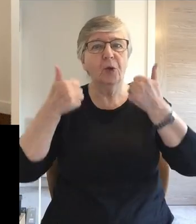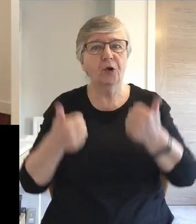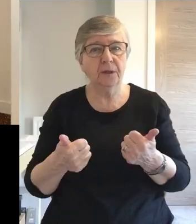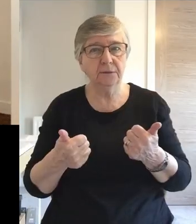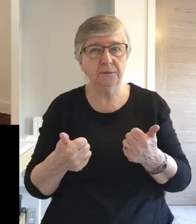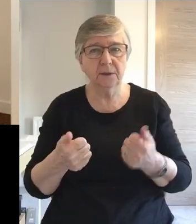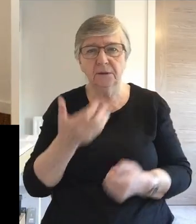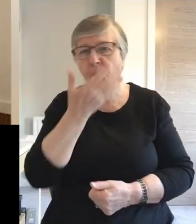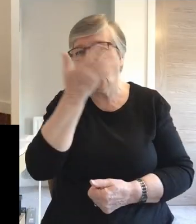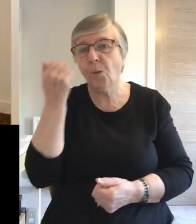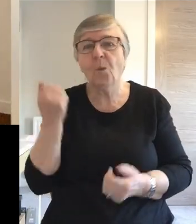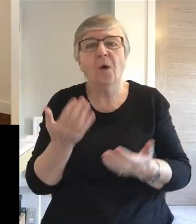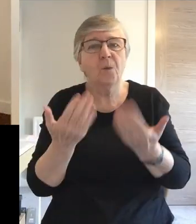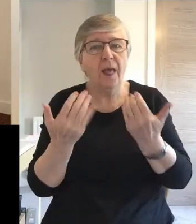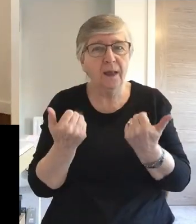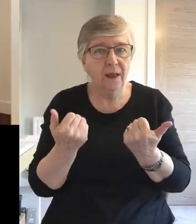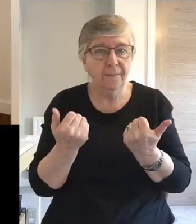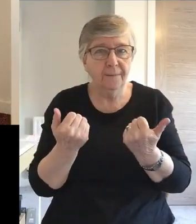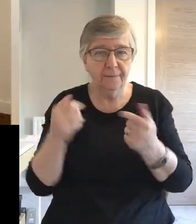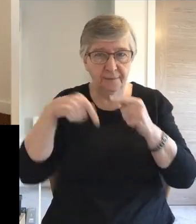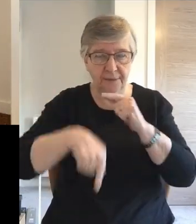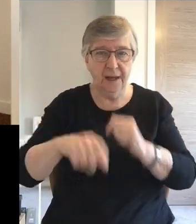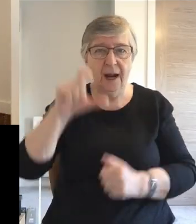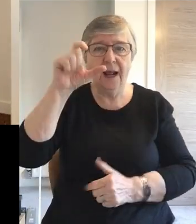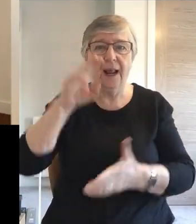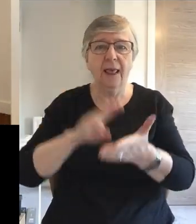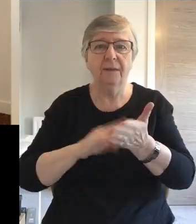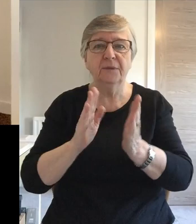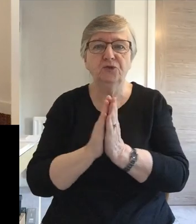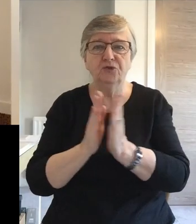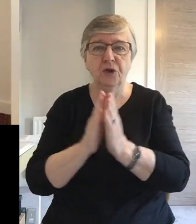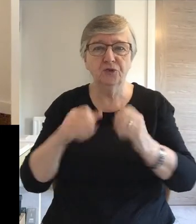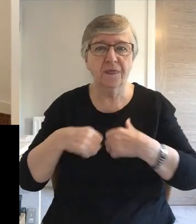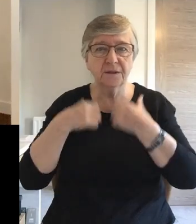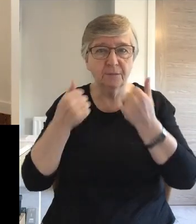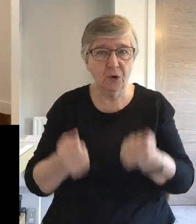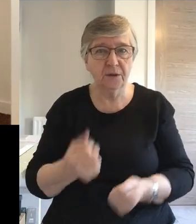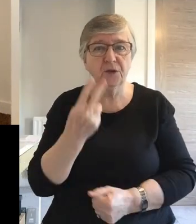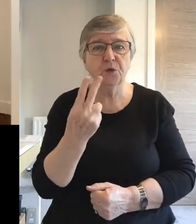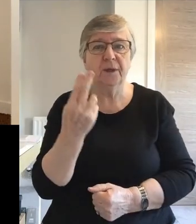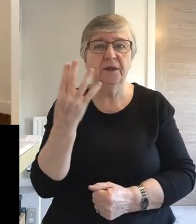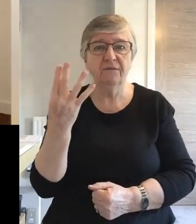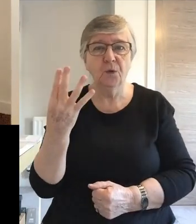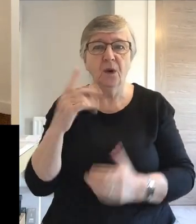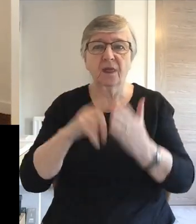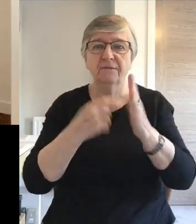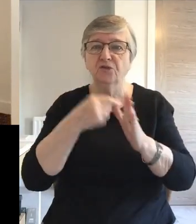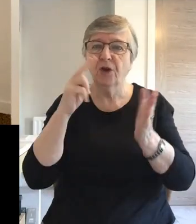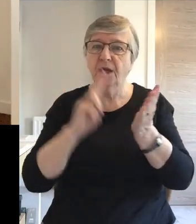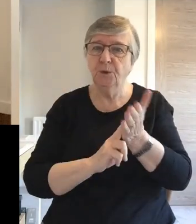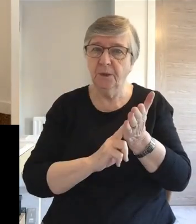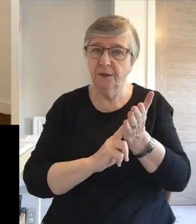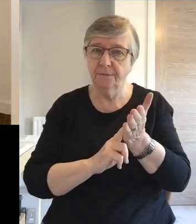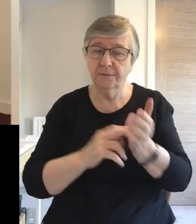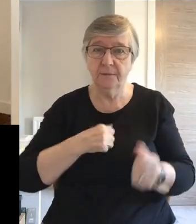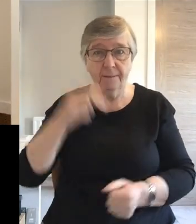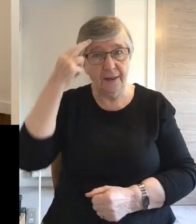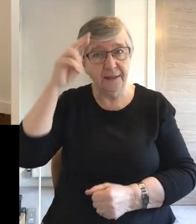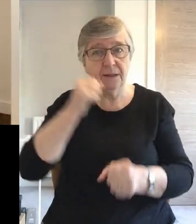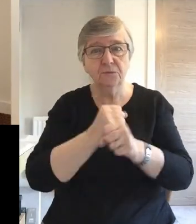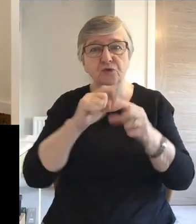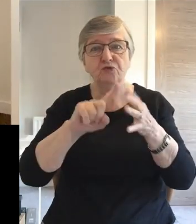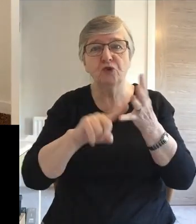Good morning and the warmest of welcomes to Claremont Parish Church this morning of the 24th of January. My name's